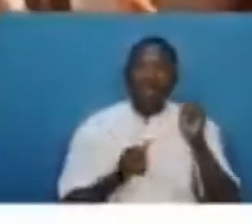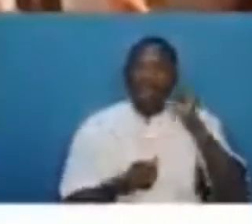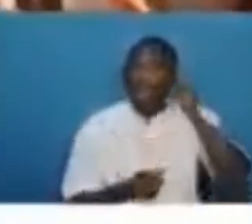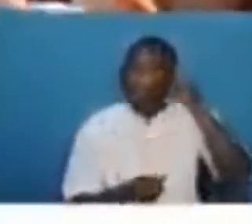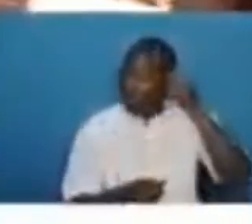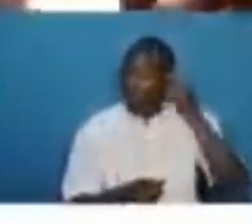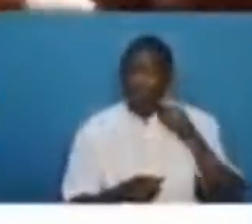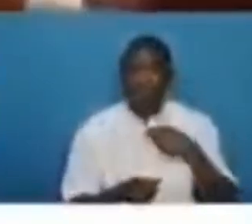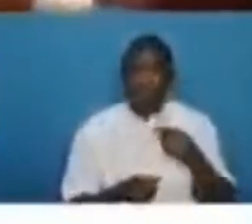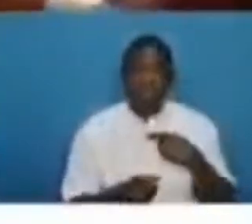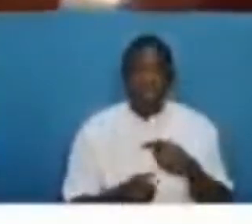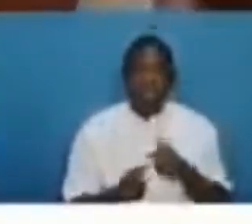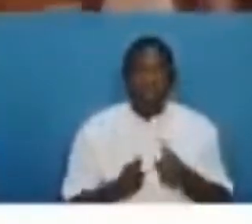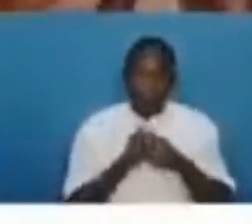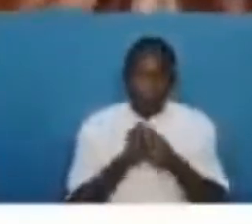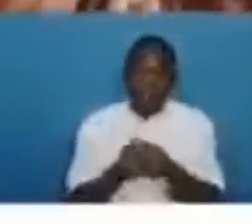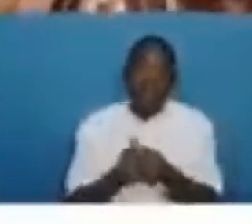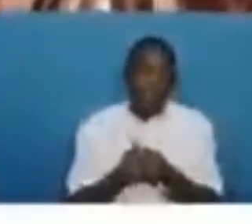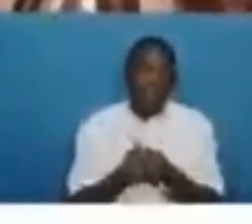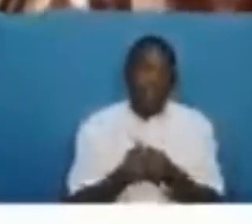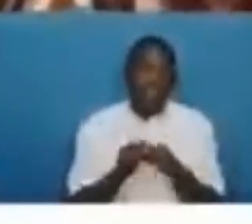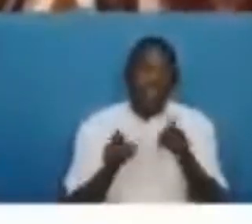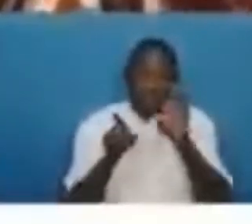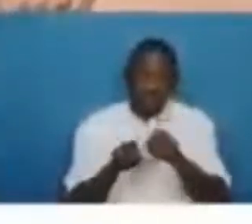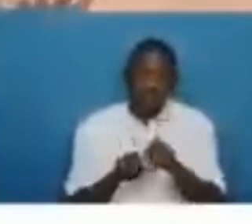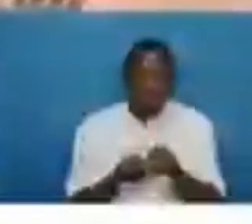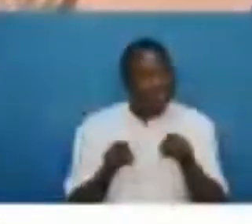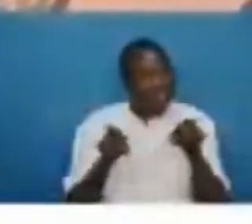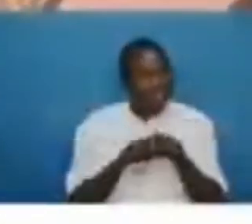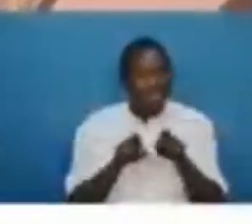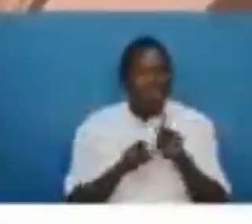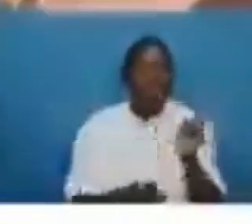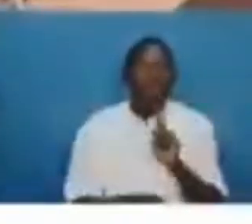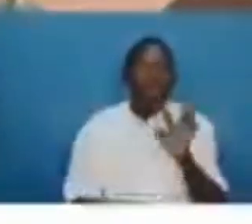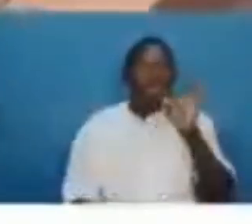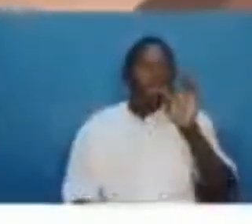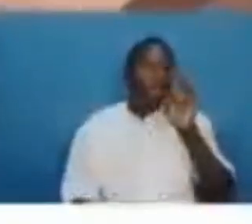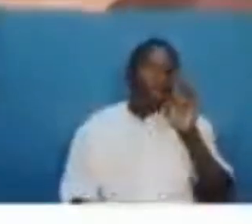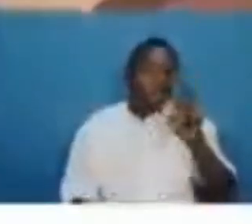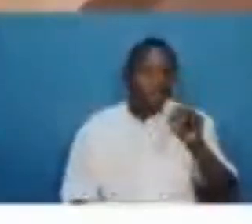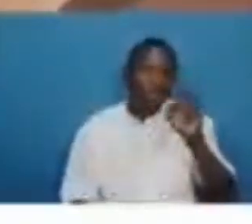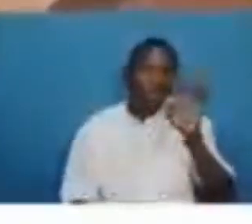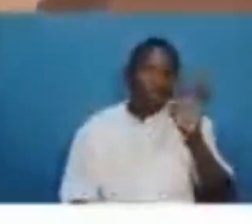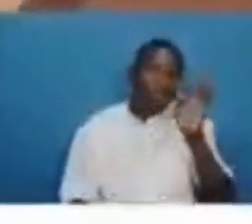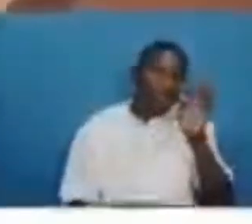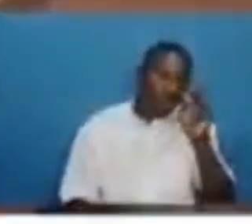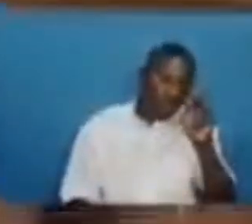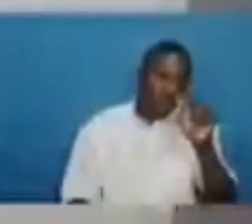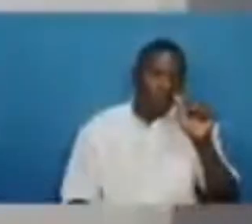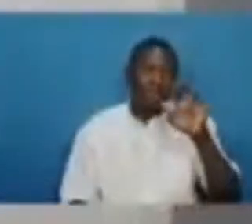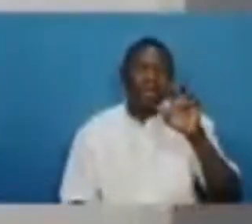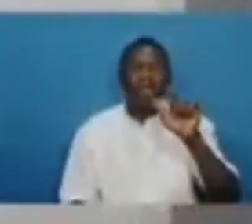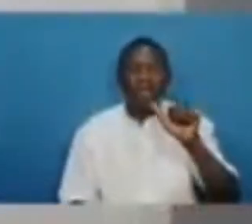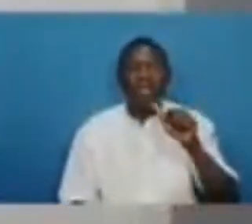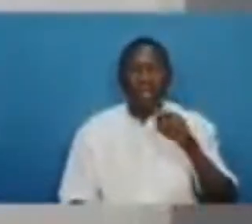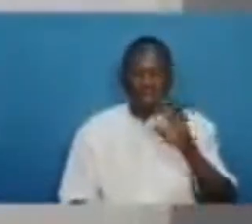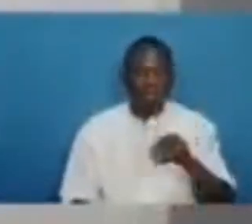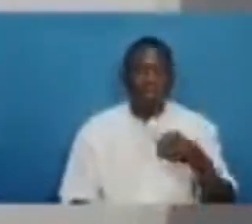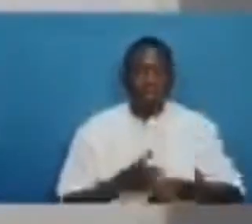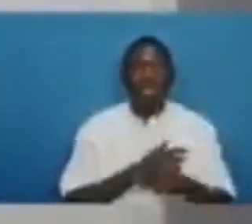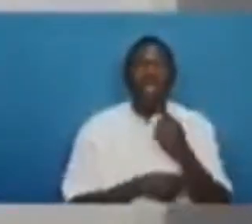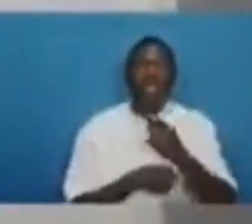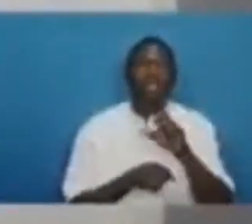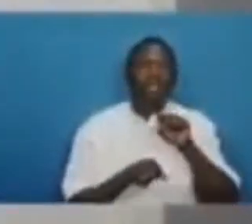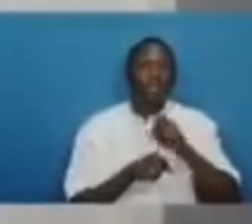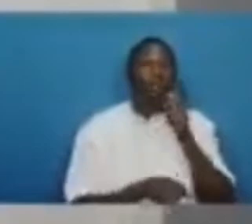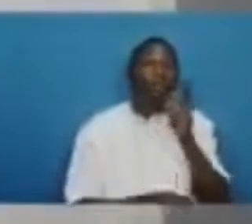to emulate what Tunkara has done in Sere Kunda. And in addition to that, I also pleaded with him,